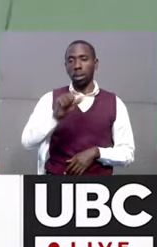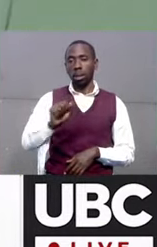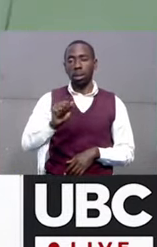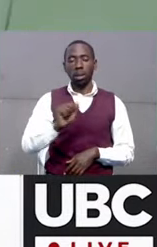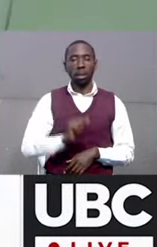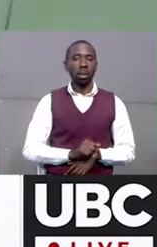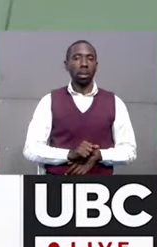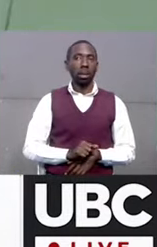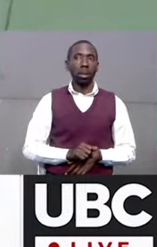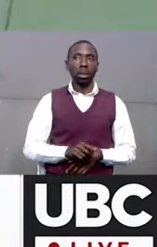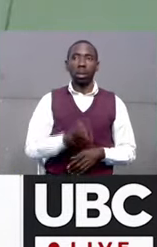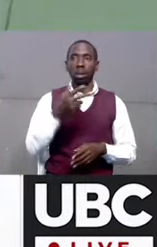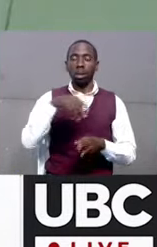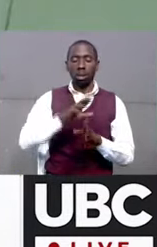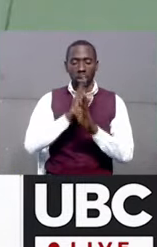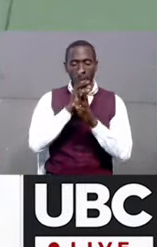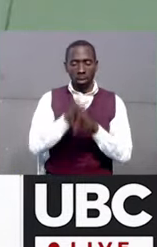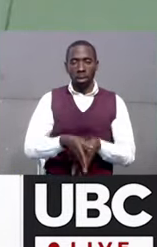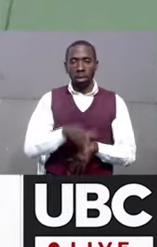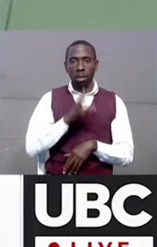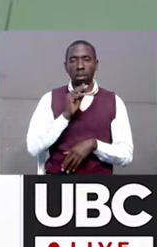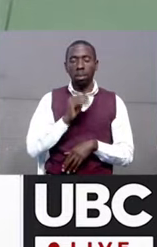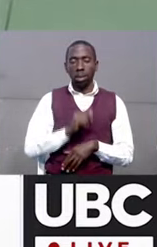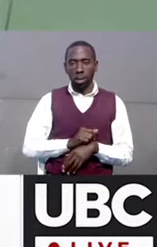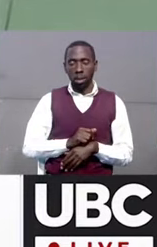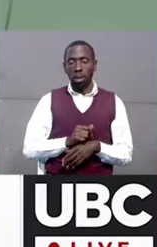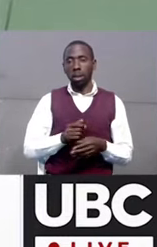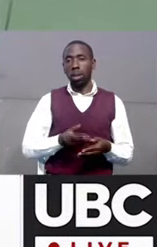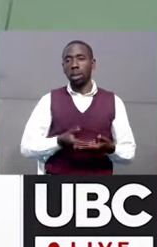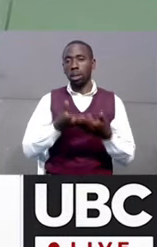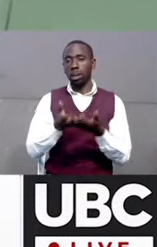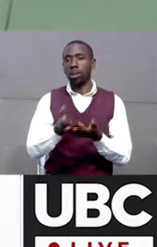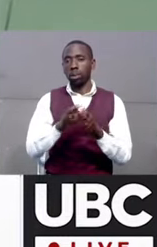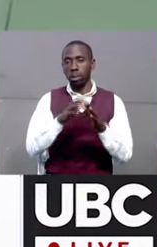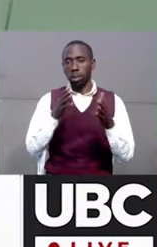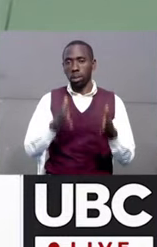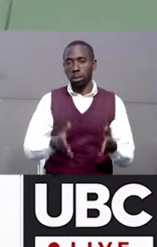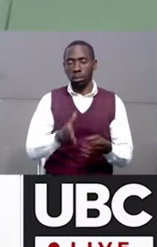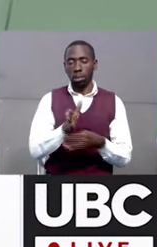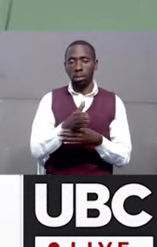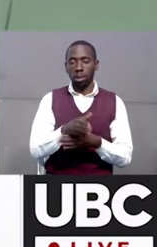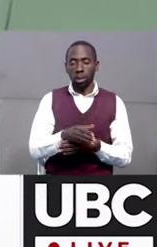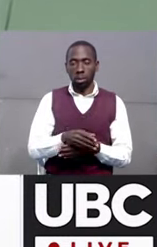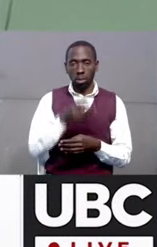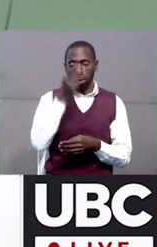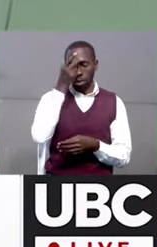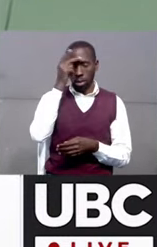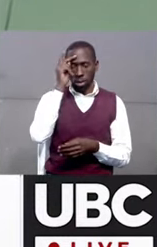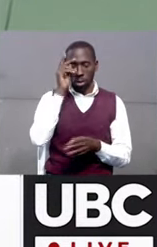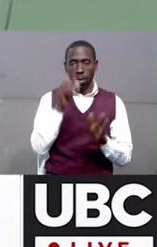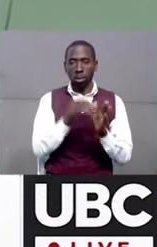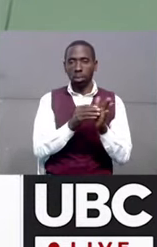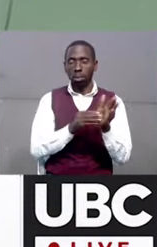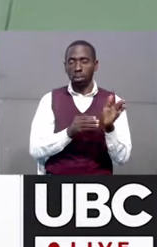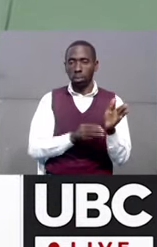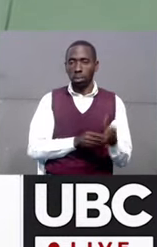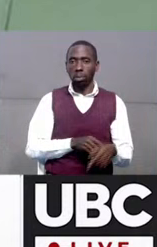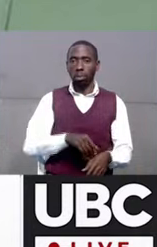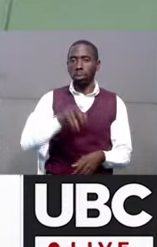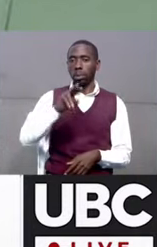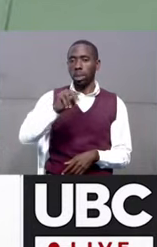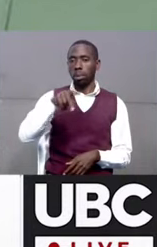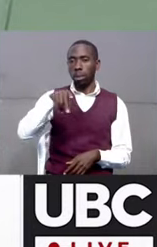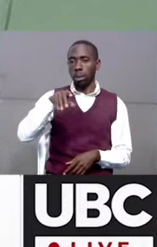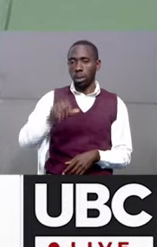Right, Honorable Speaker, I beg to lay on table the Ministerial Policy Statement for the National Planning Authority,